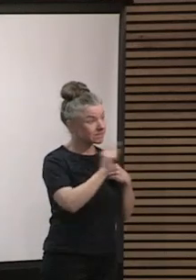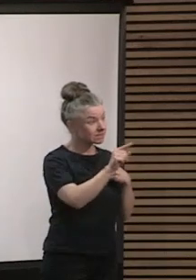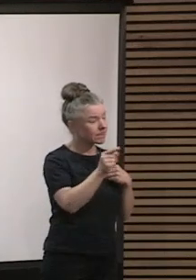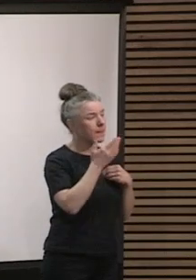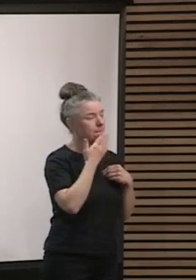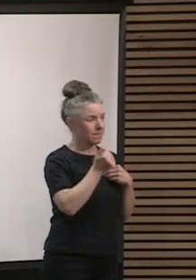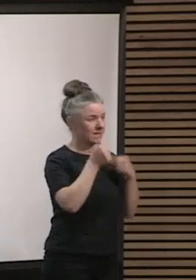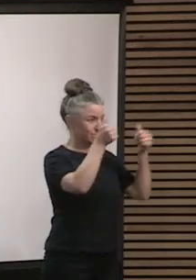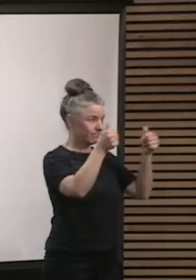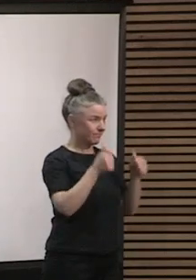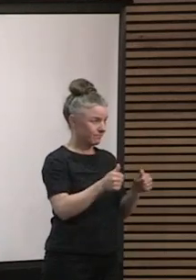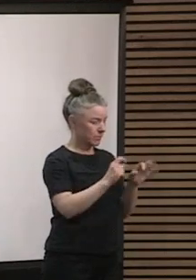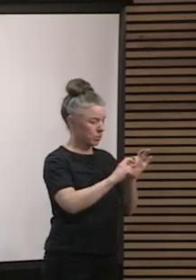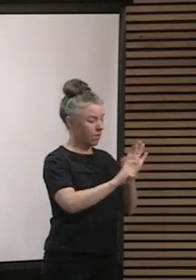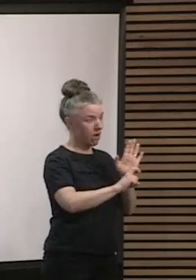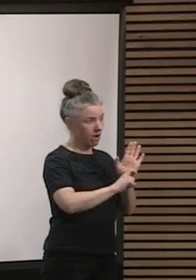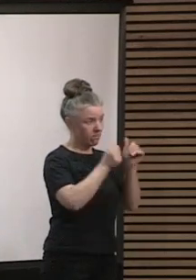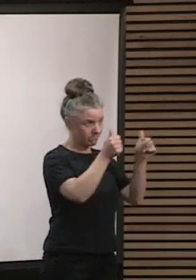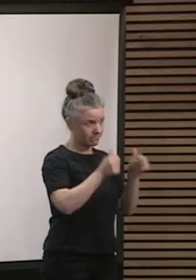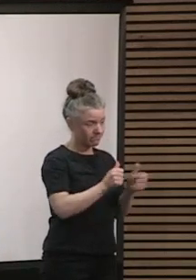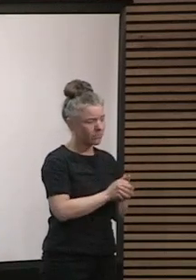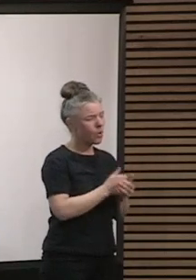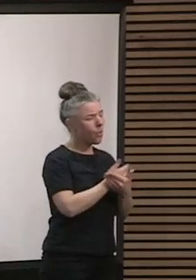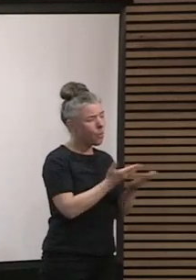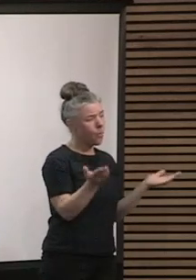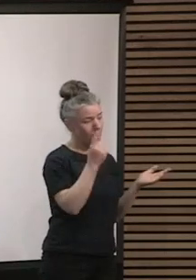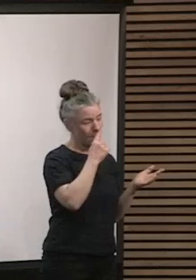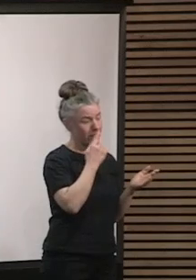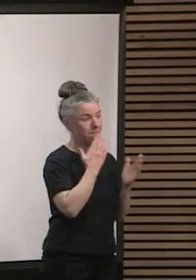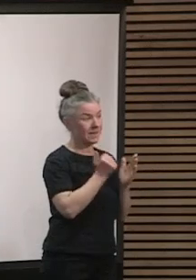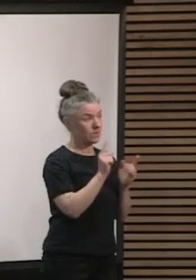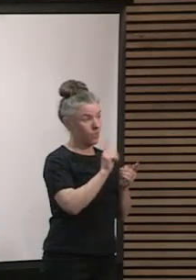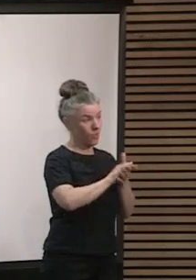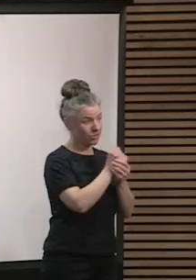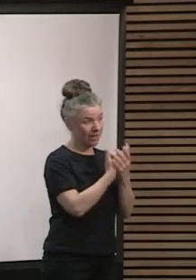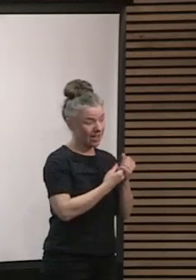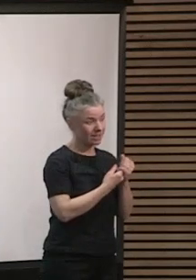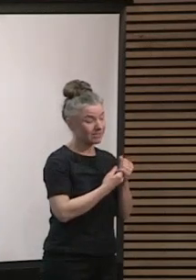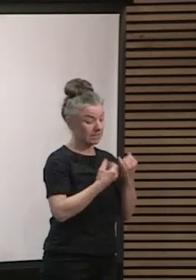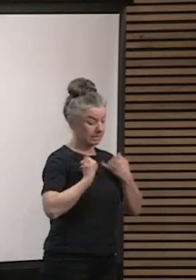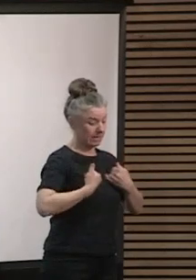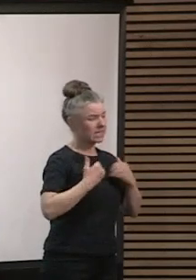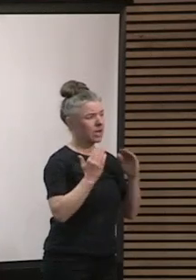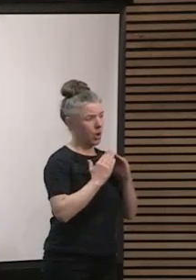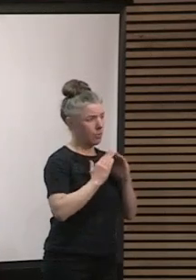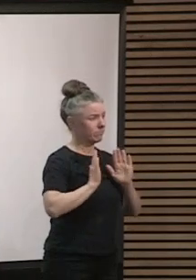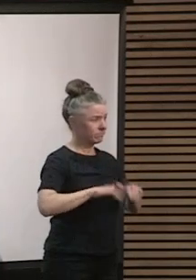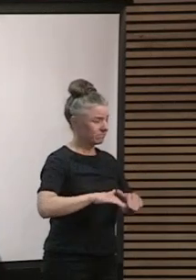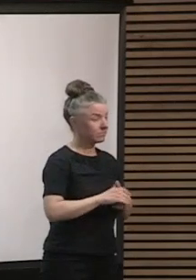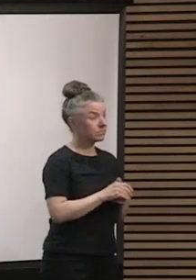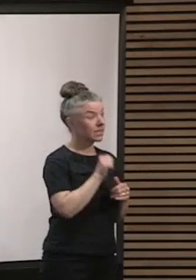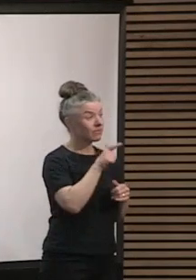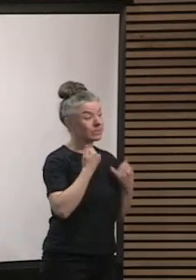tracer QR code posters. And everyone, wash your hands. Stay home if you're sick. And if you're